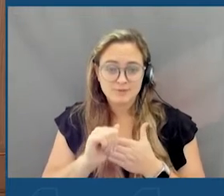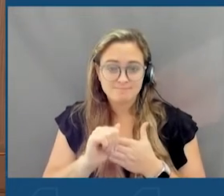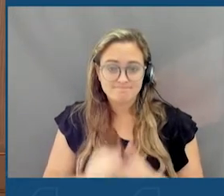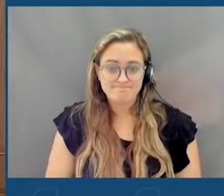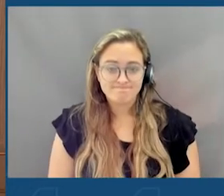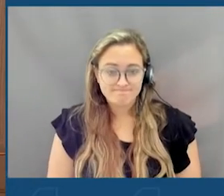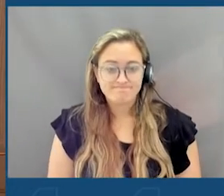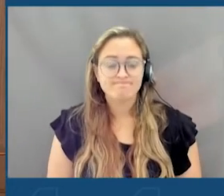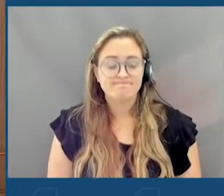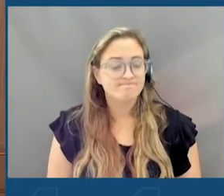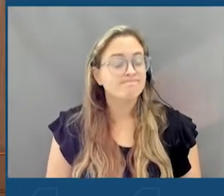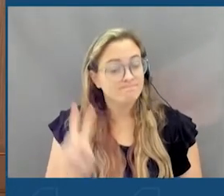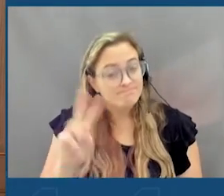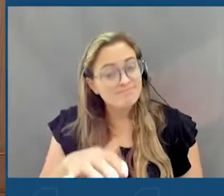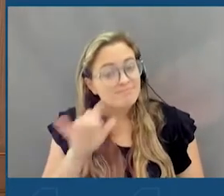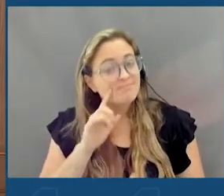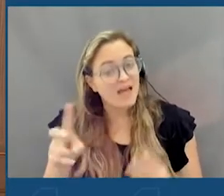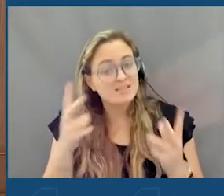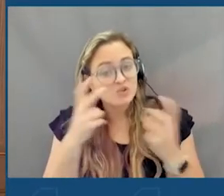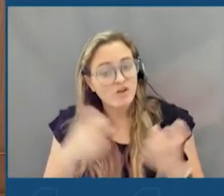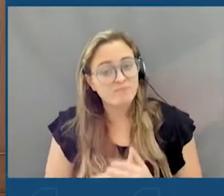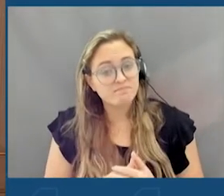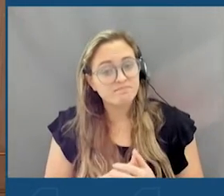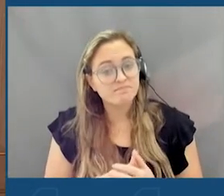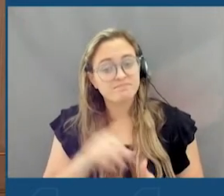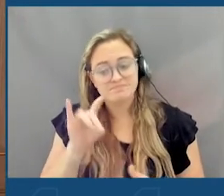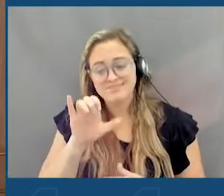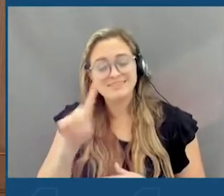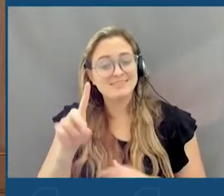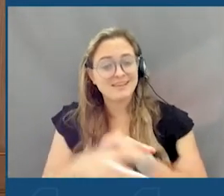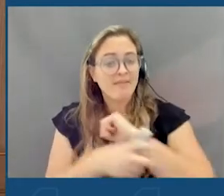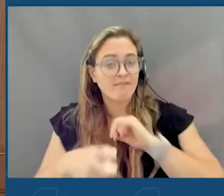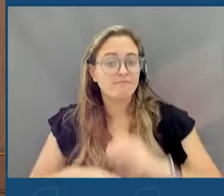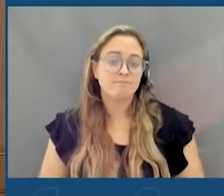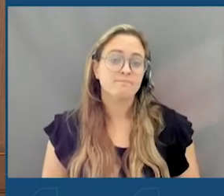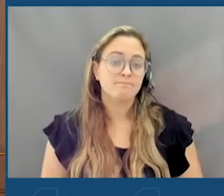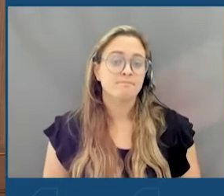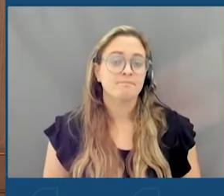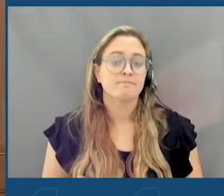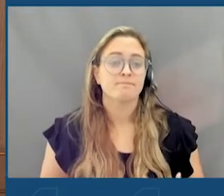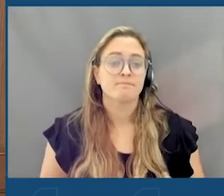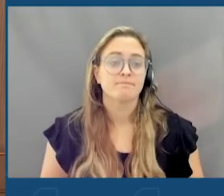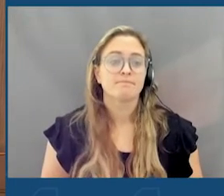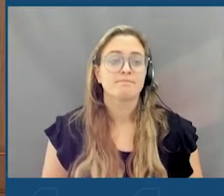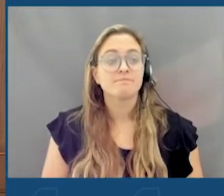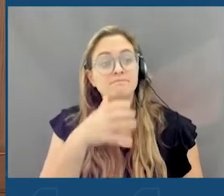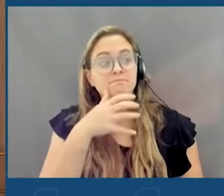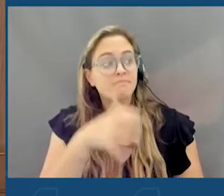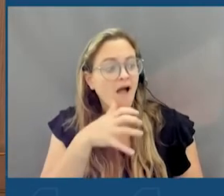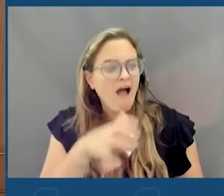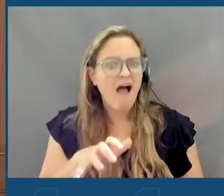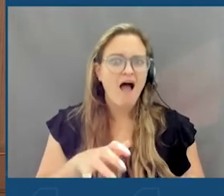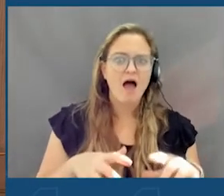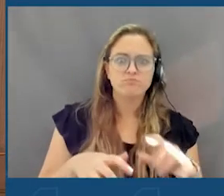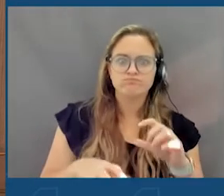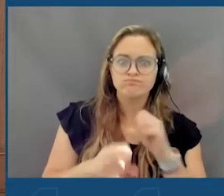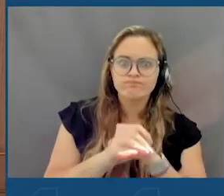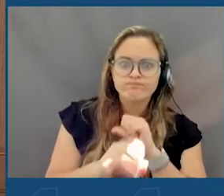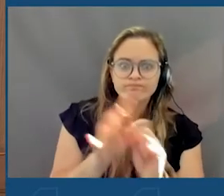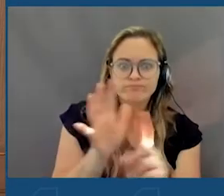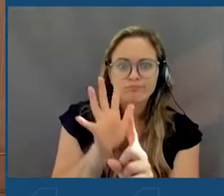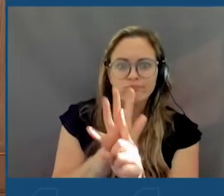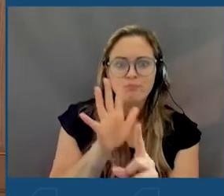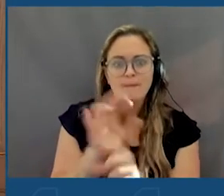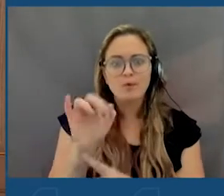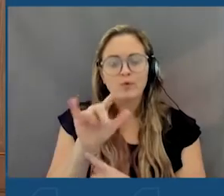That was a crime. That's what we call deed theft. And it's fueled by the hot real estate markets right now. And there's a lot of demand for this.